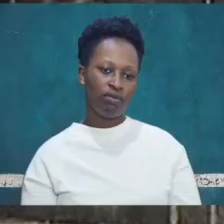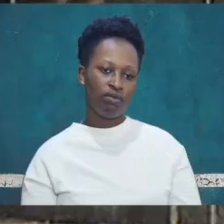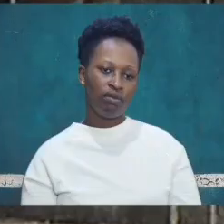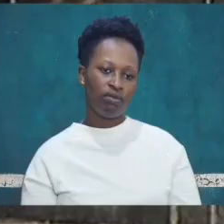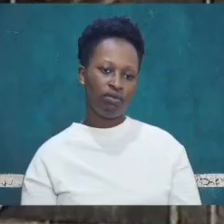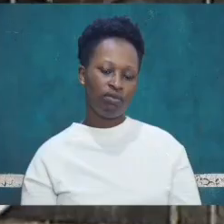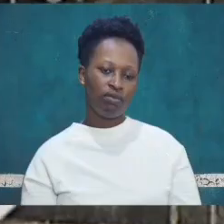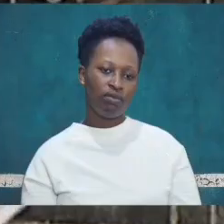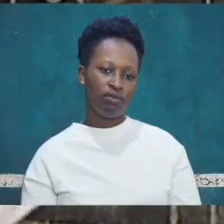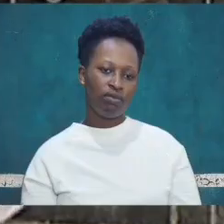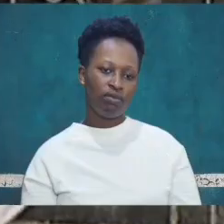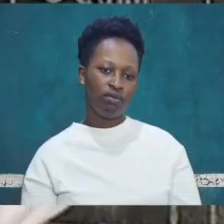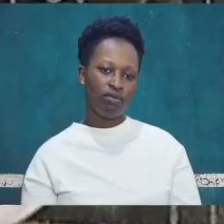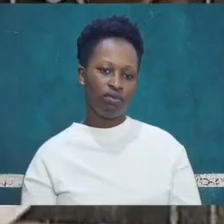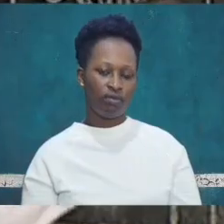consumption